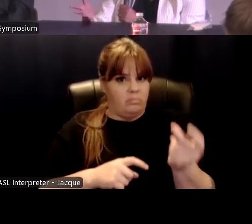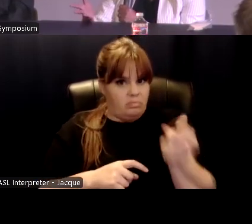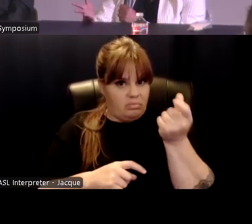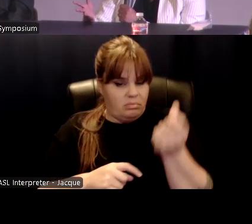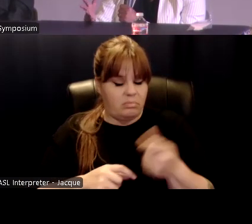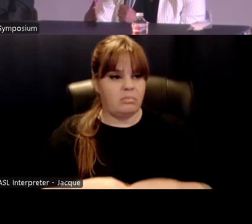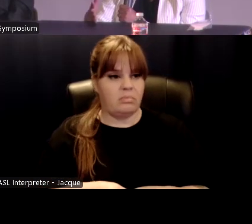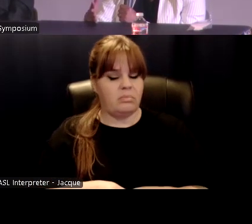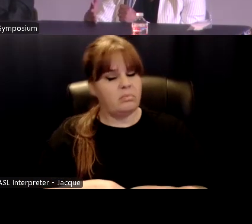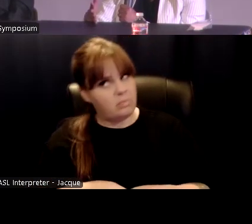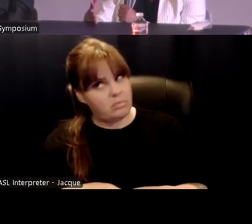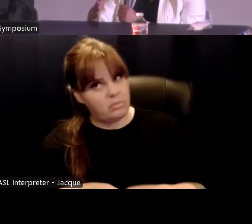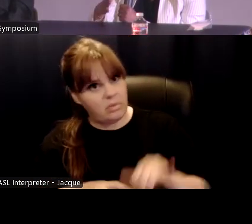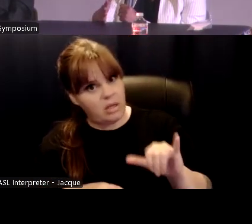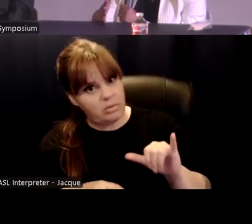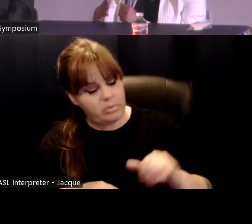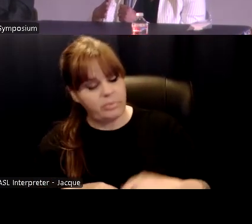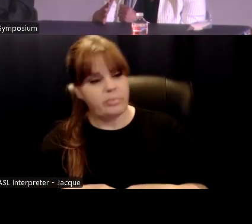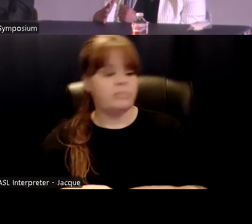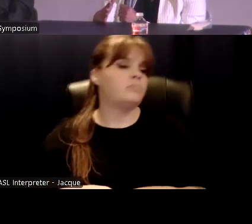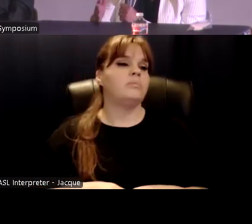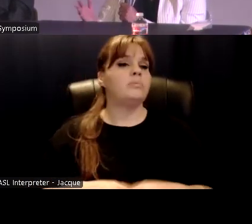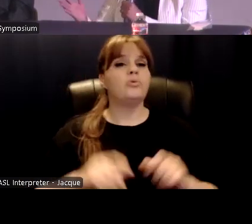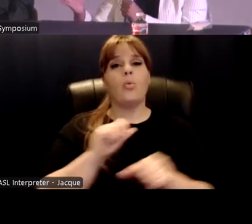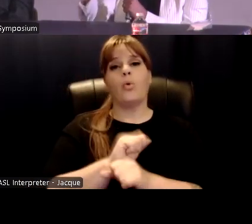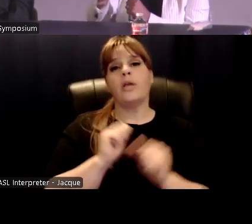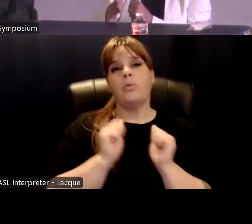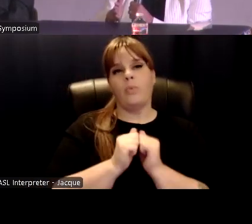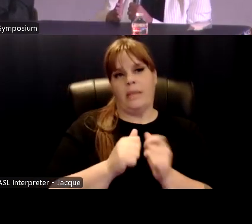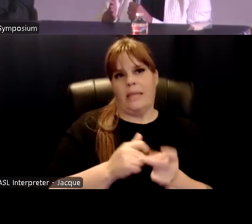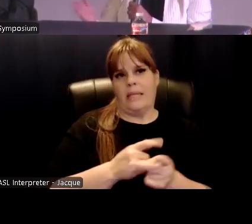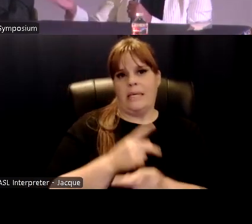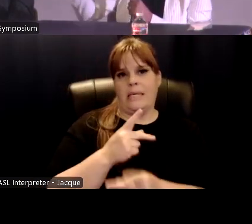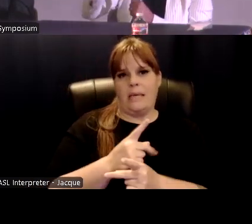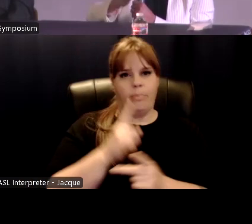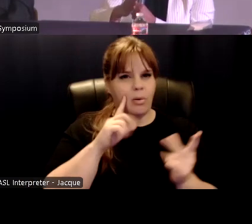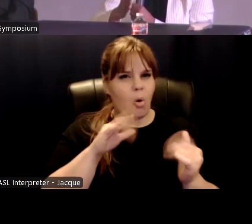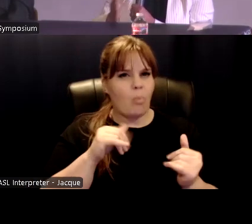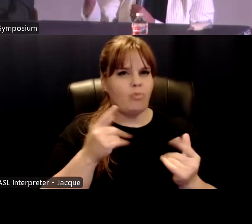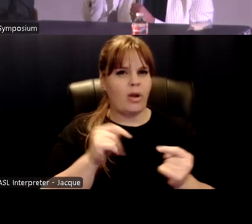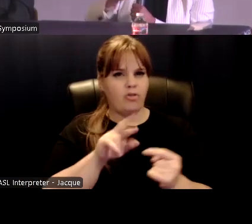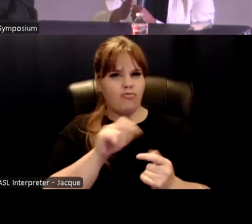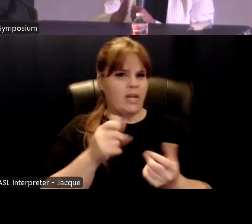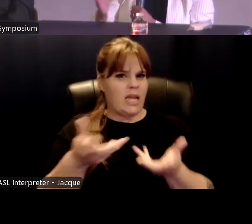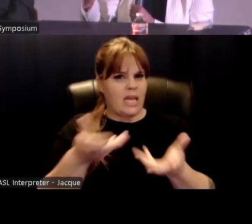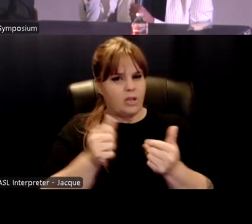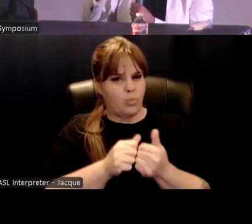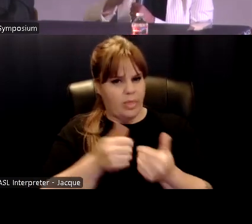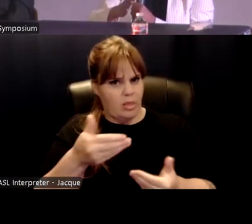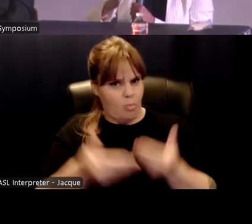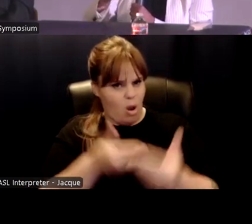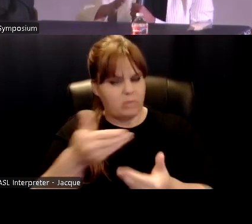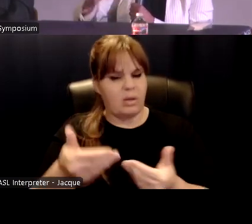really, kind of work with keeping the hope and trying to re-engage with this process, the pacing,